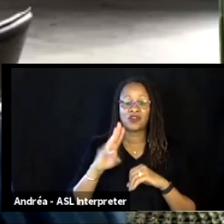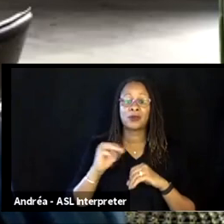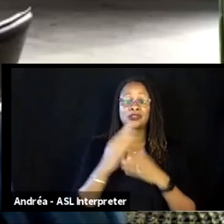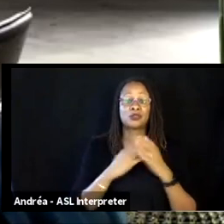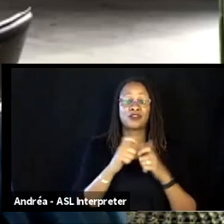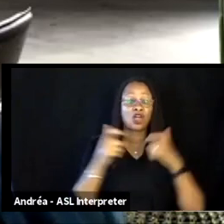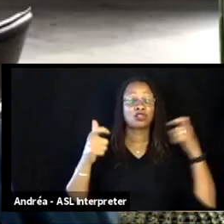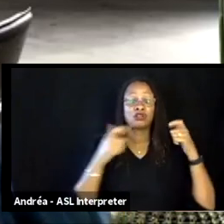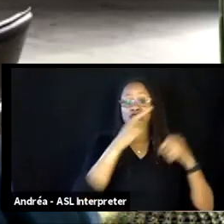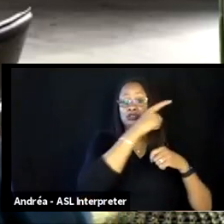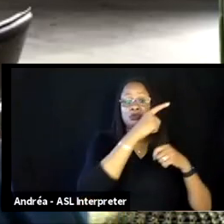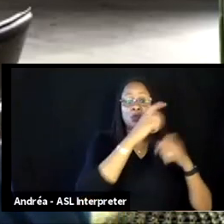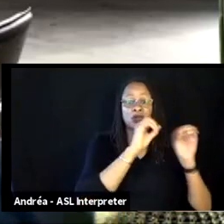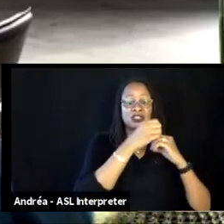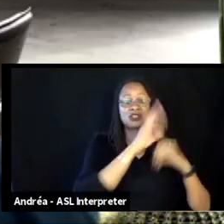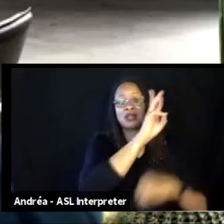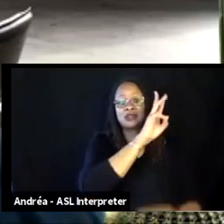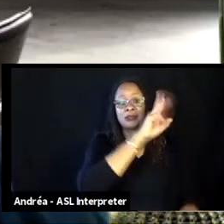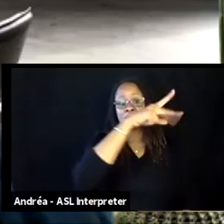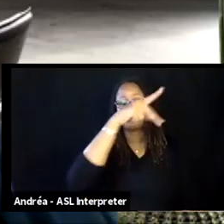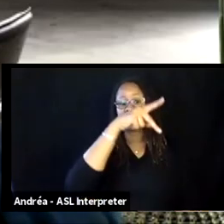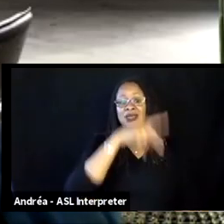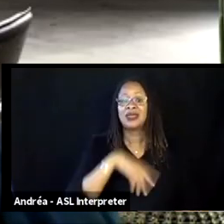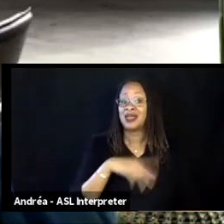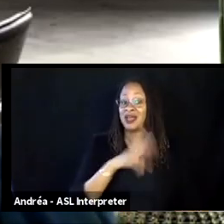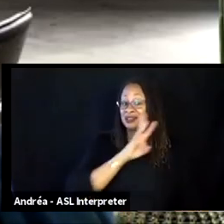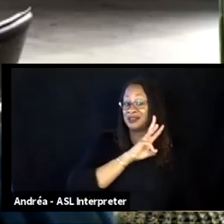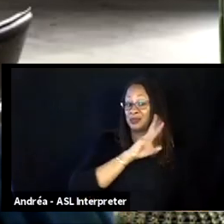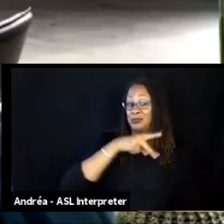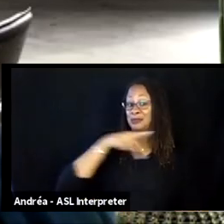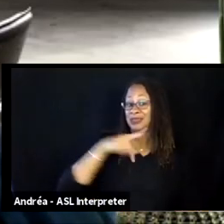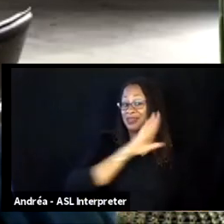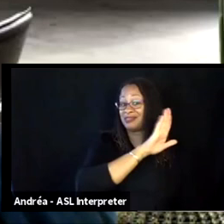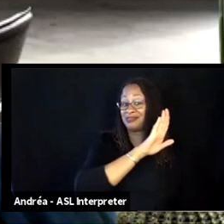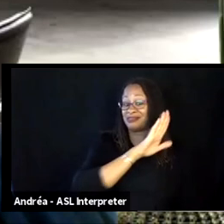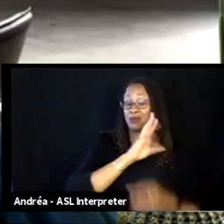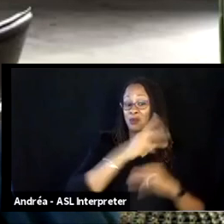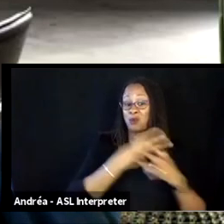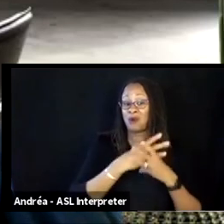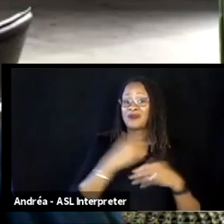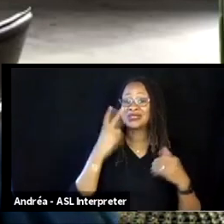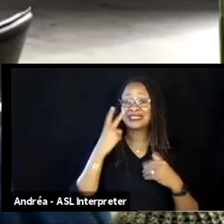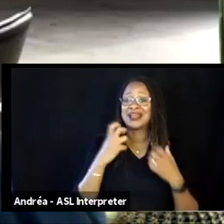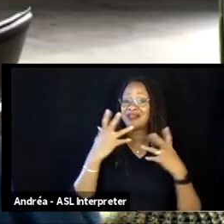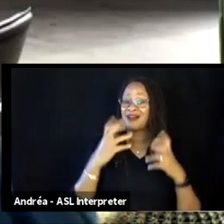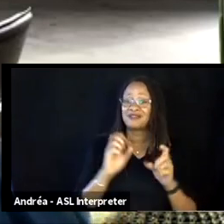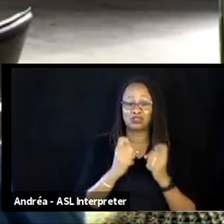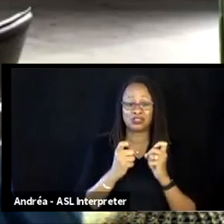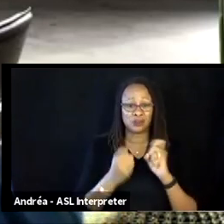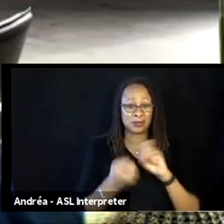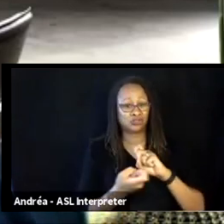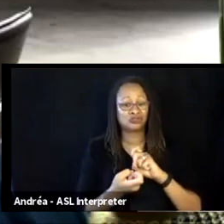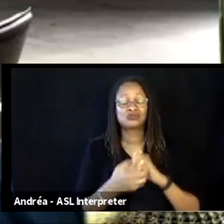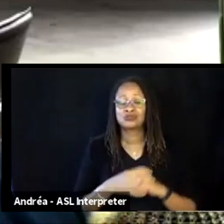you know, WPP. And so I can speak just in the WPP world. We've had the opportunity to see a lot of transformation.